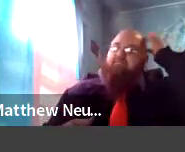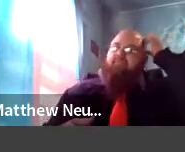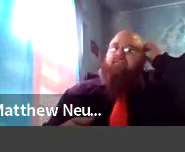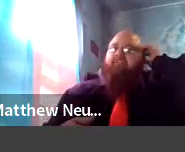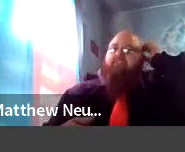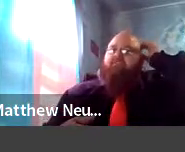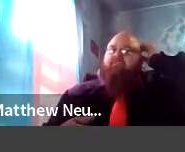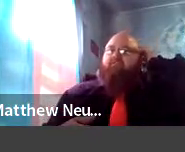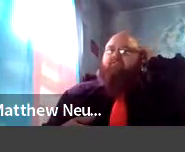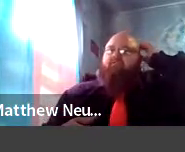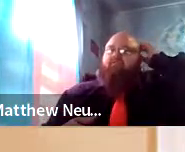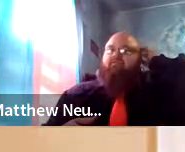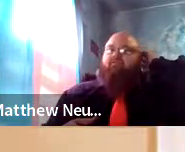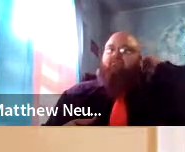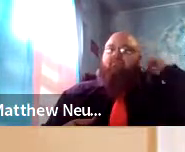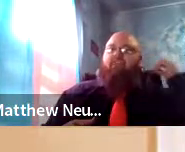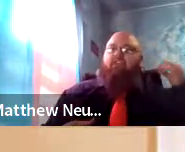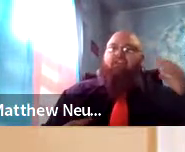the next slide, please.